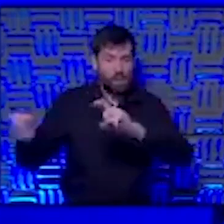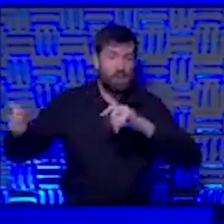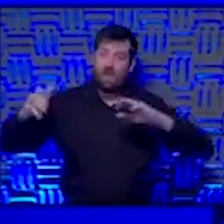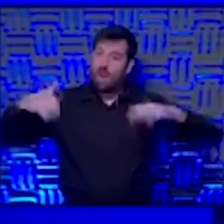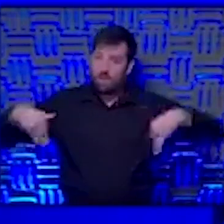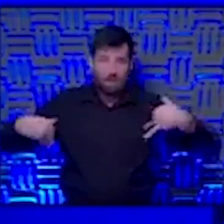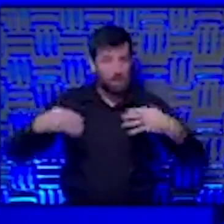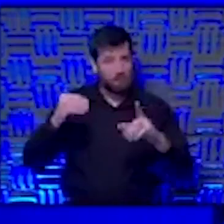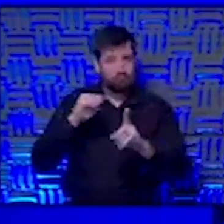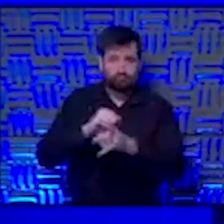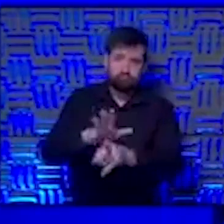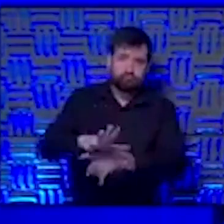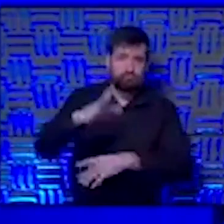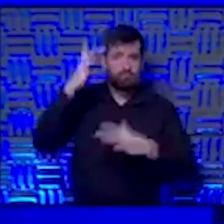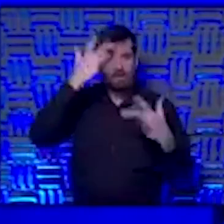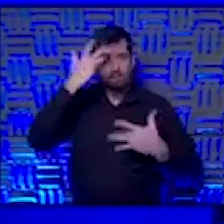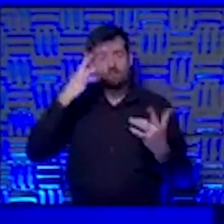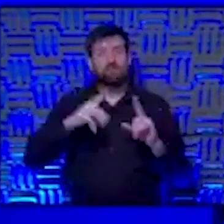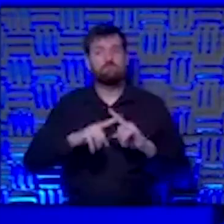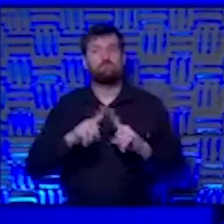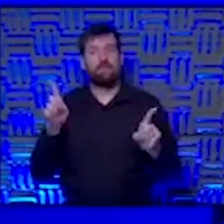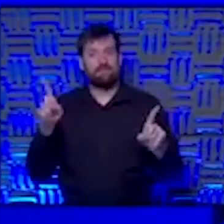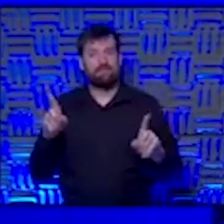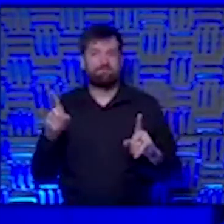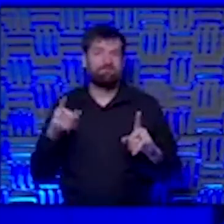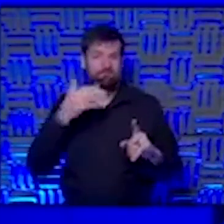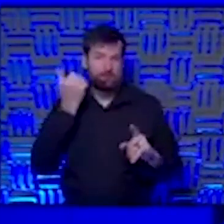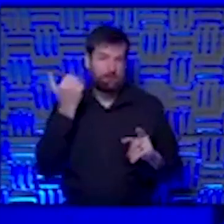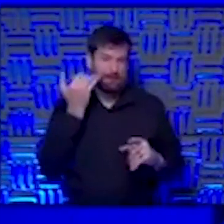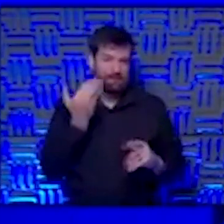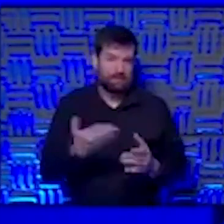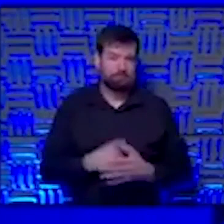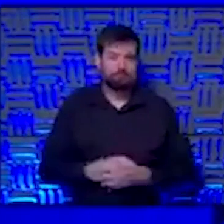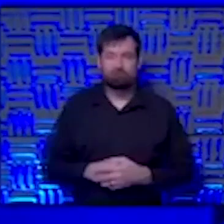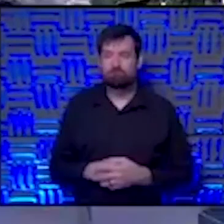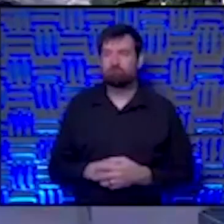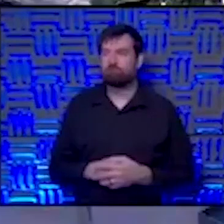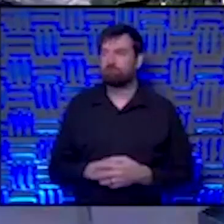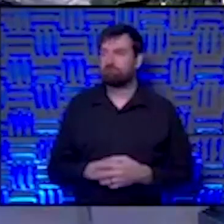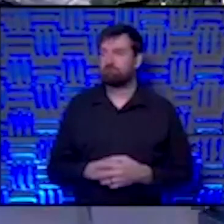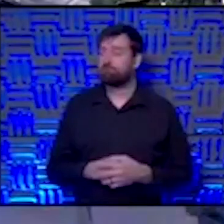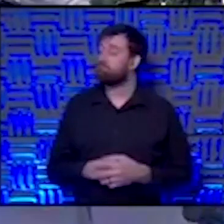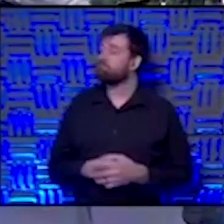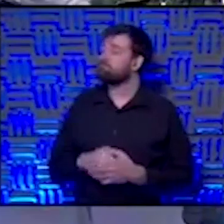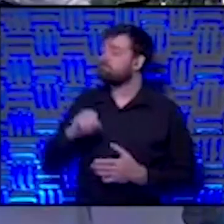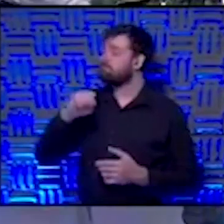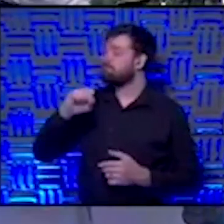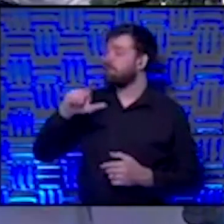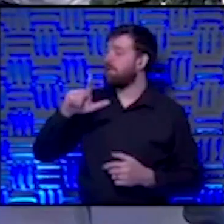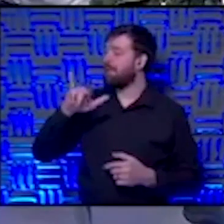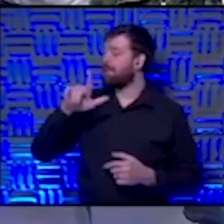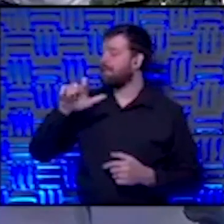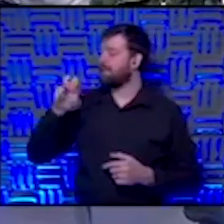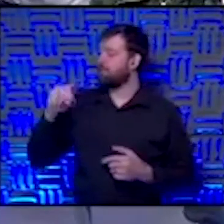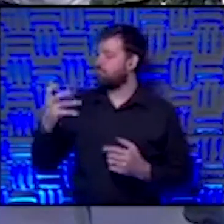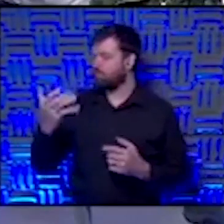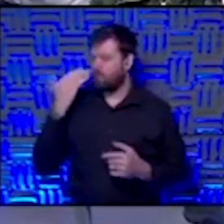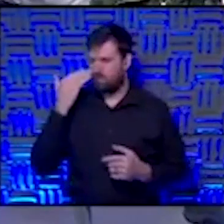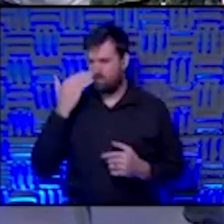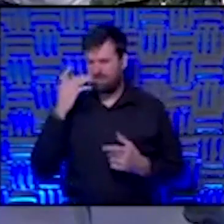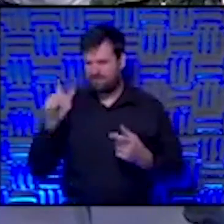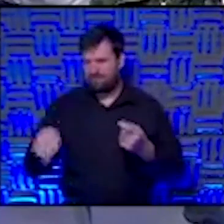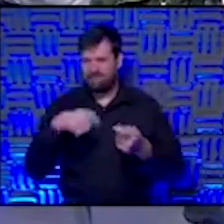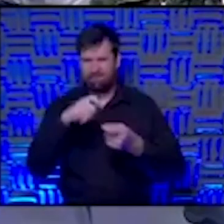exposure to the virus yet, but they are in those high-risk places, then it's probably a good idea to go ahead and do that. Lillian wants to know, what specifically